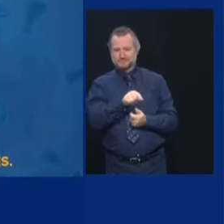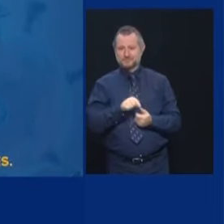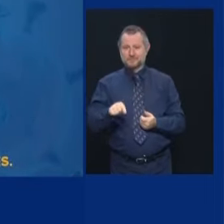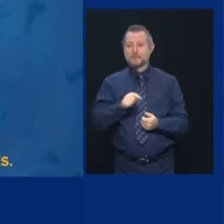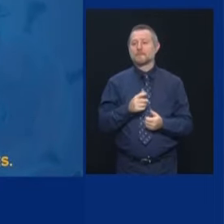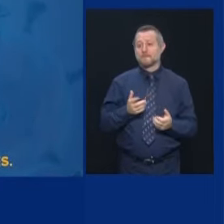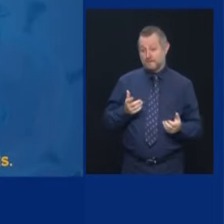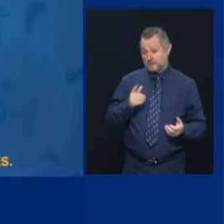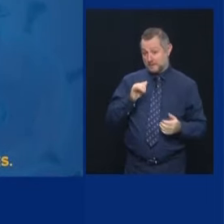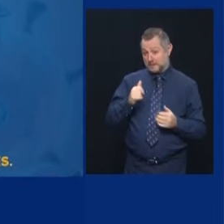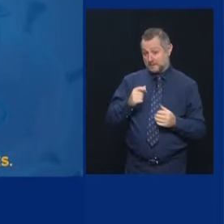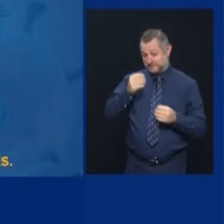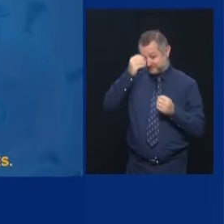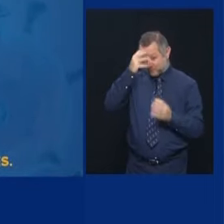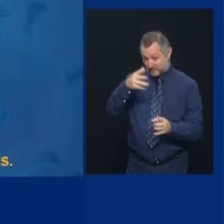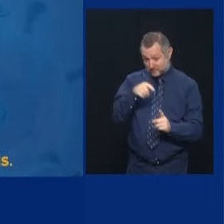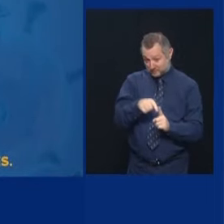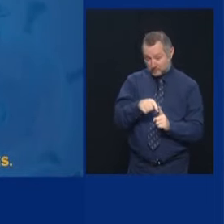sure